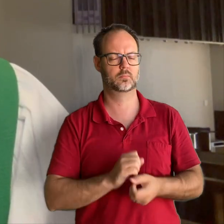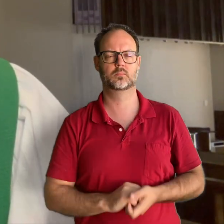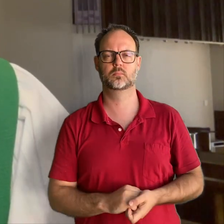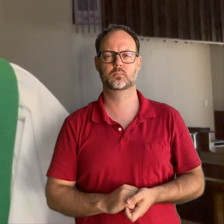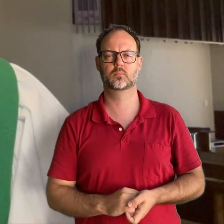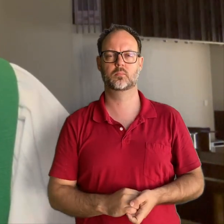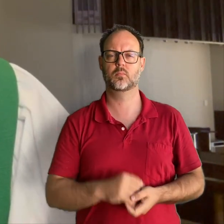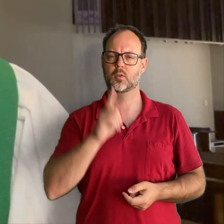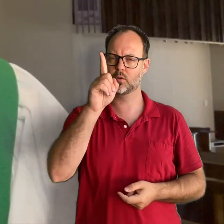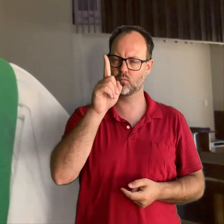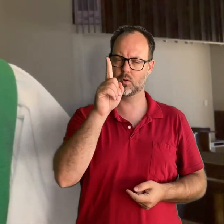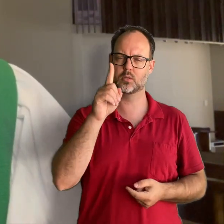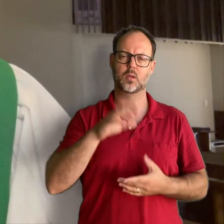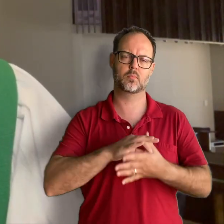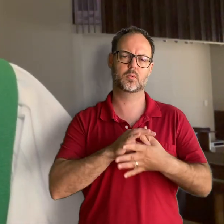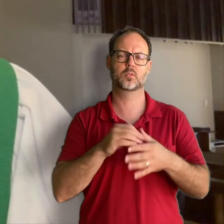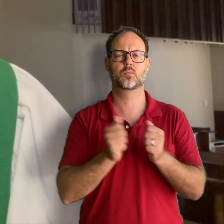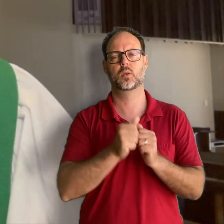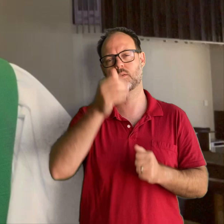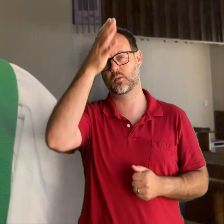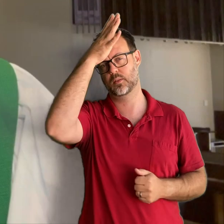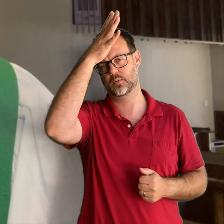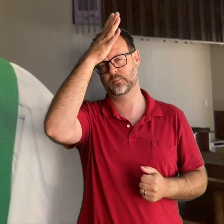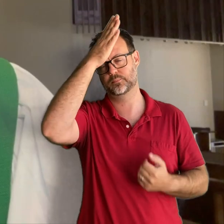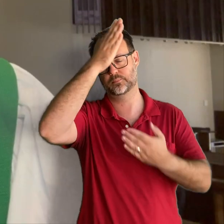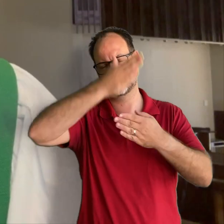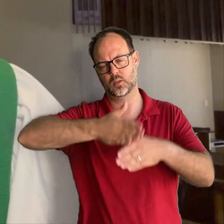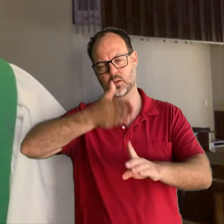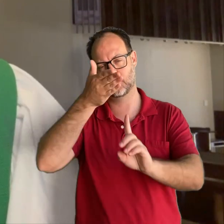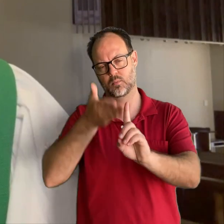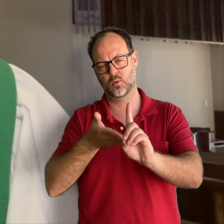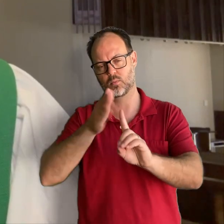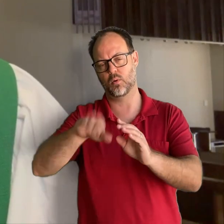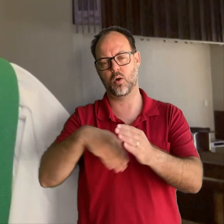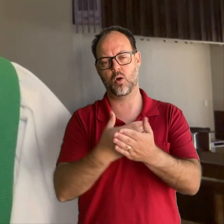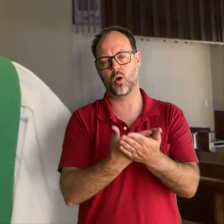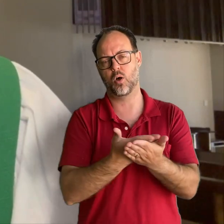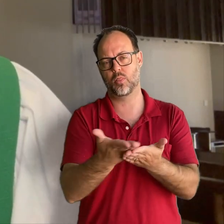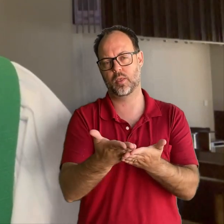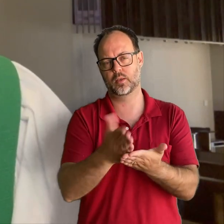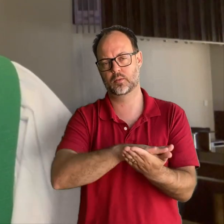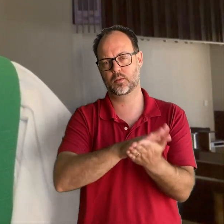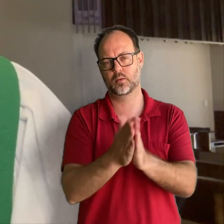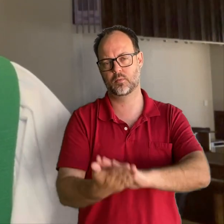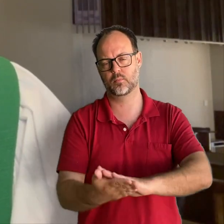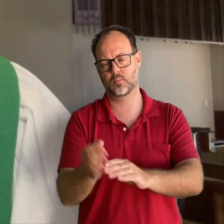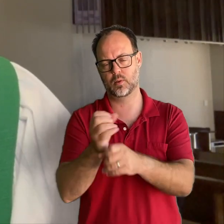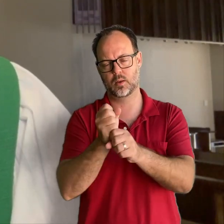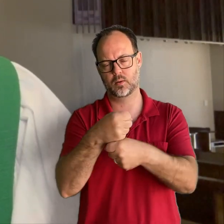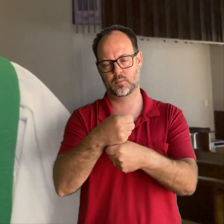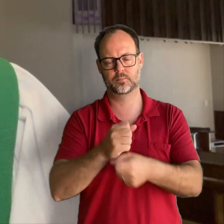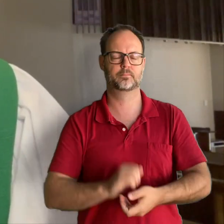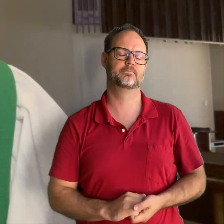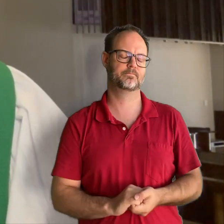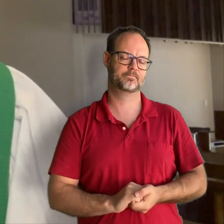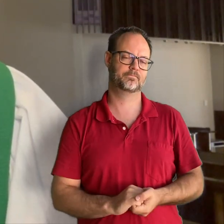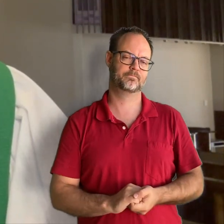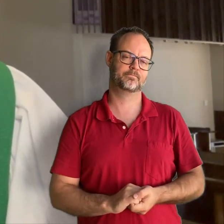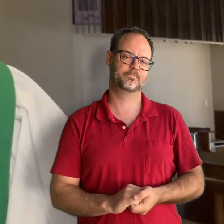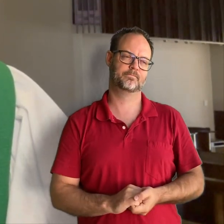not made, being of one substance by the Father, by whom all things are